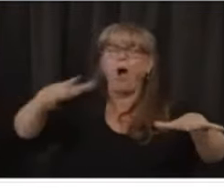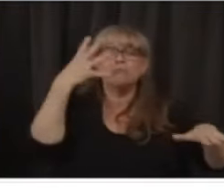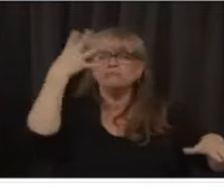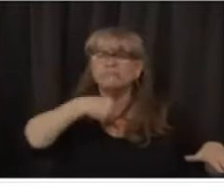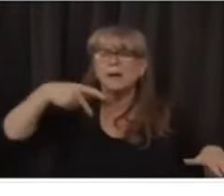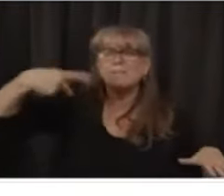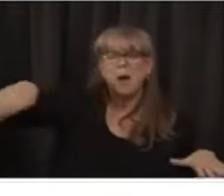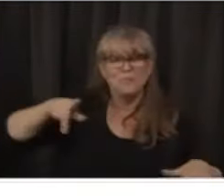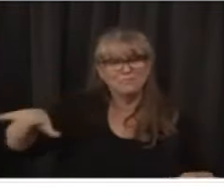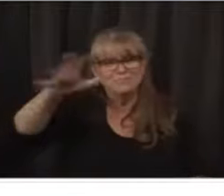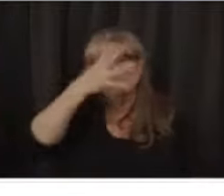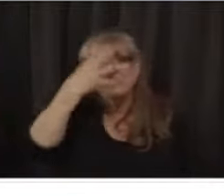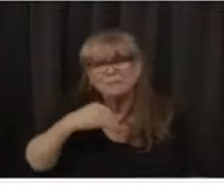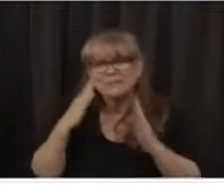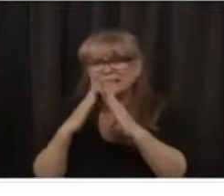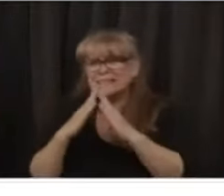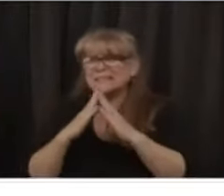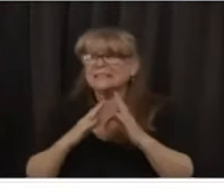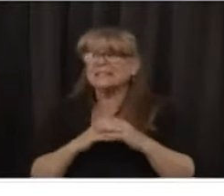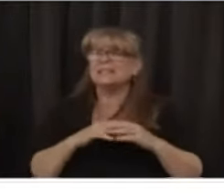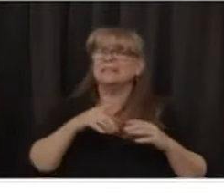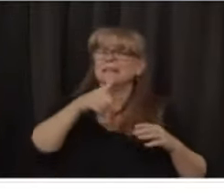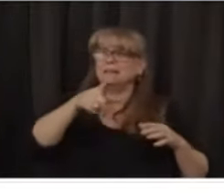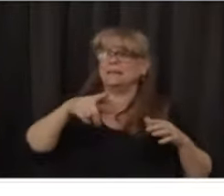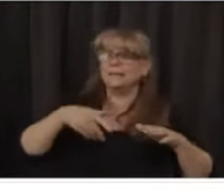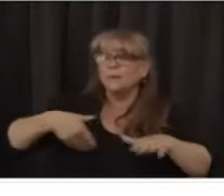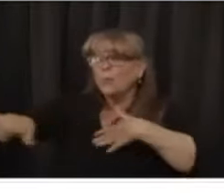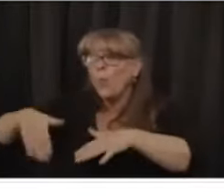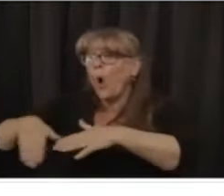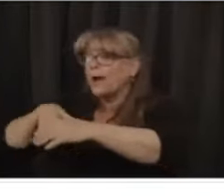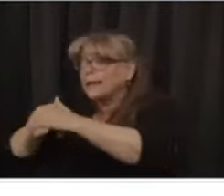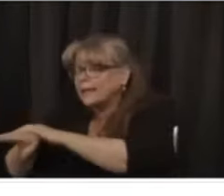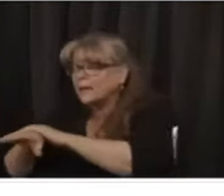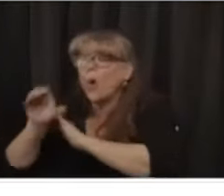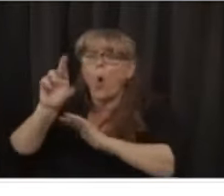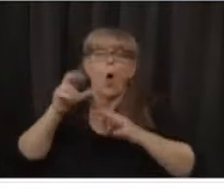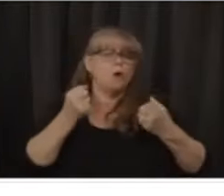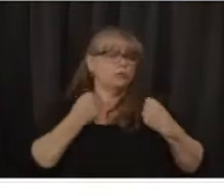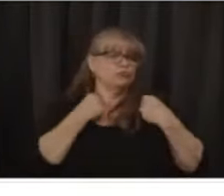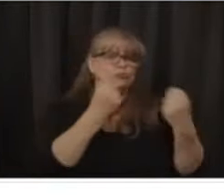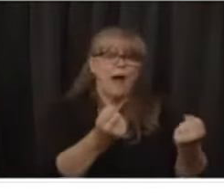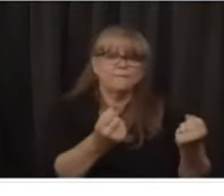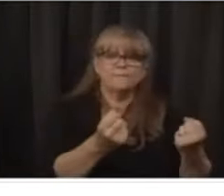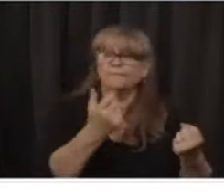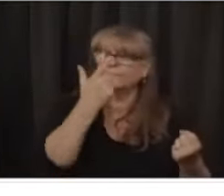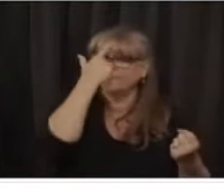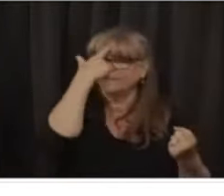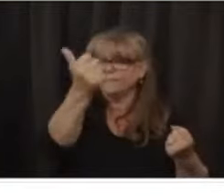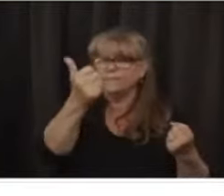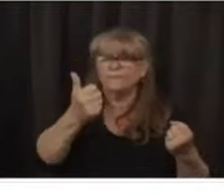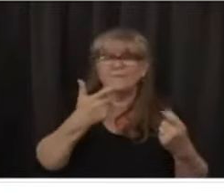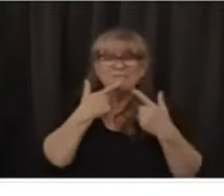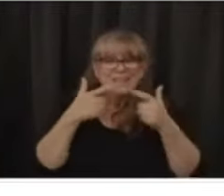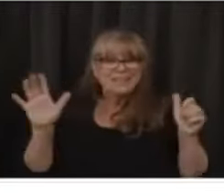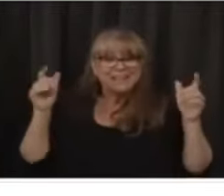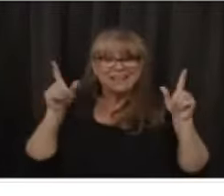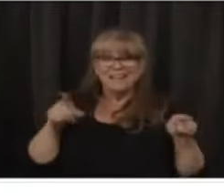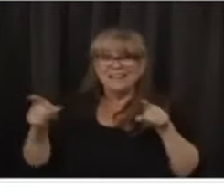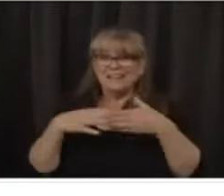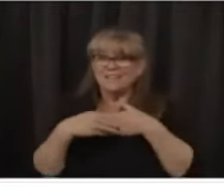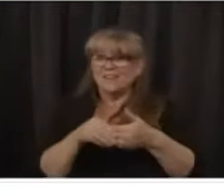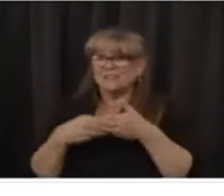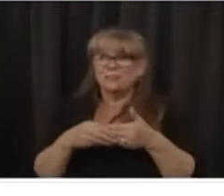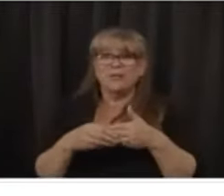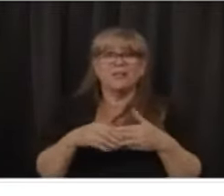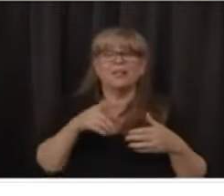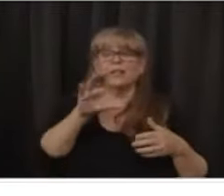appointment experience is really a game changer in the race to vaccinate Coloradans, because there are many Coloradans who don't